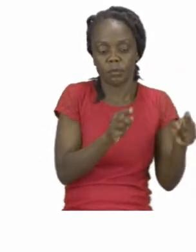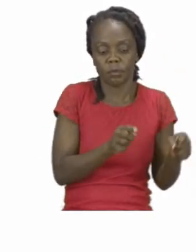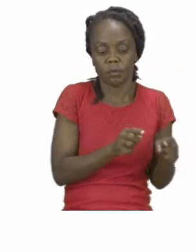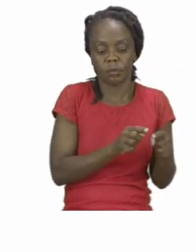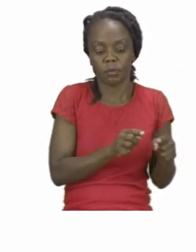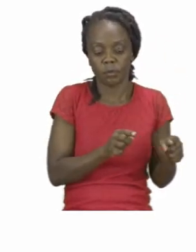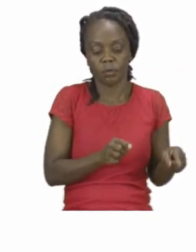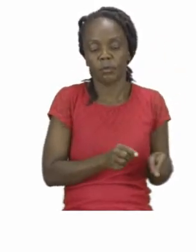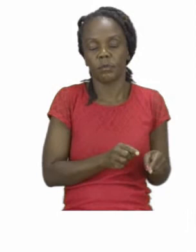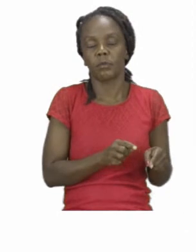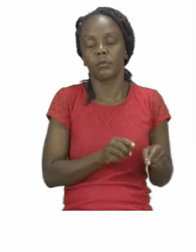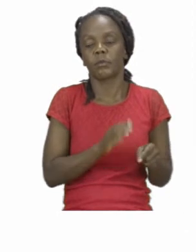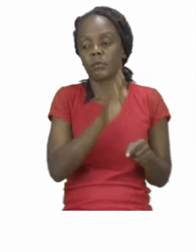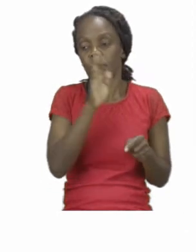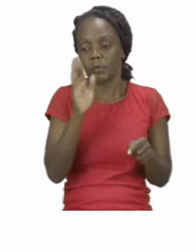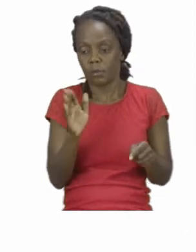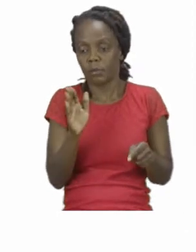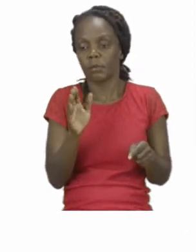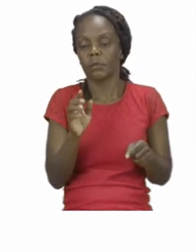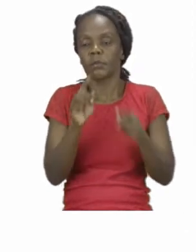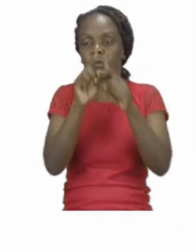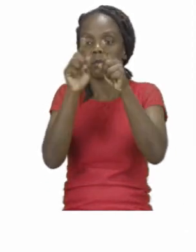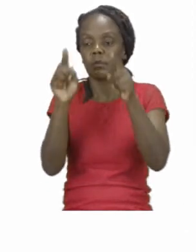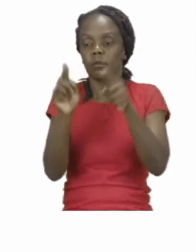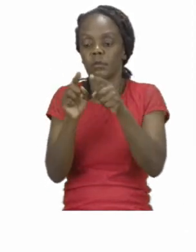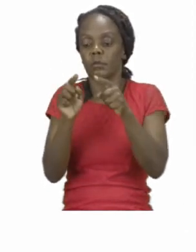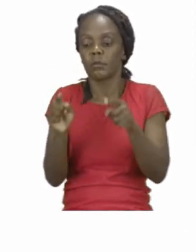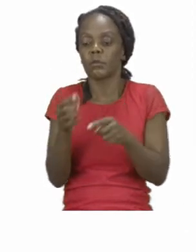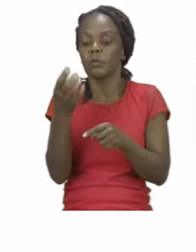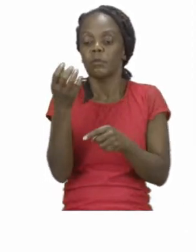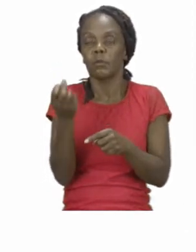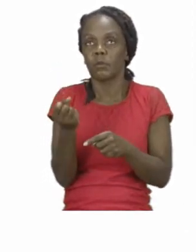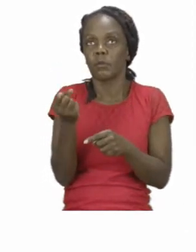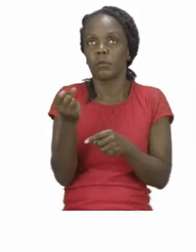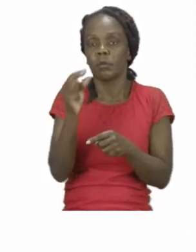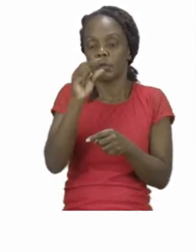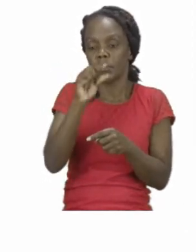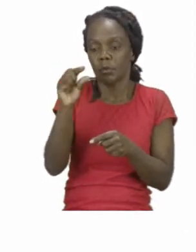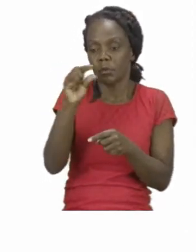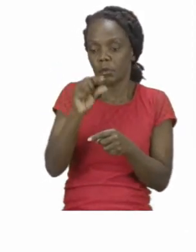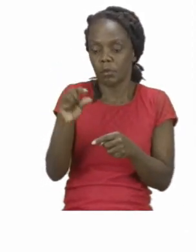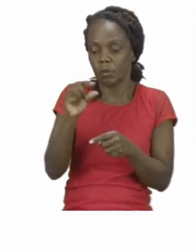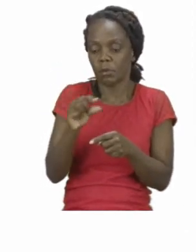sister. Everyone, let's say sister.